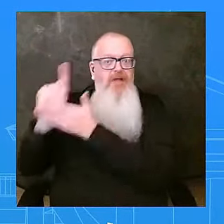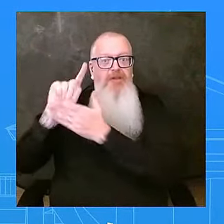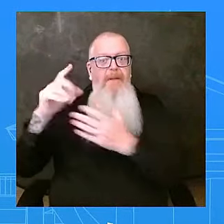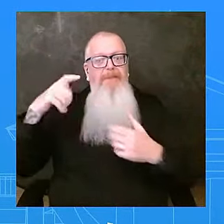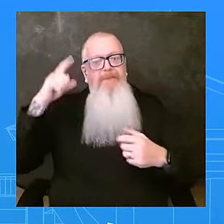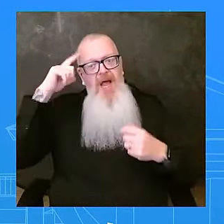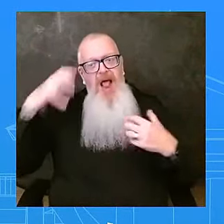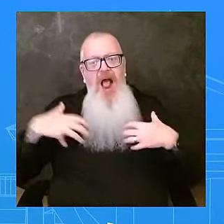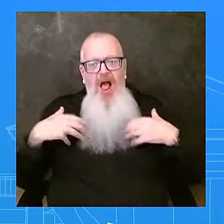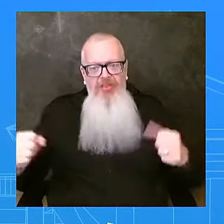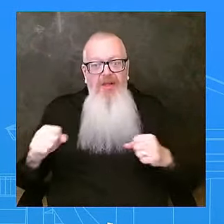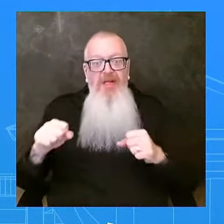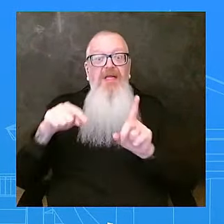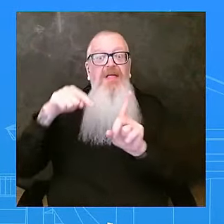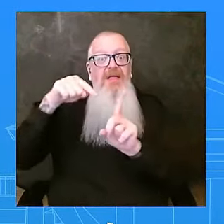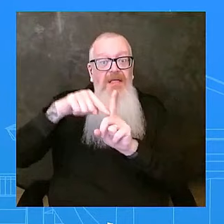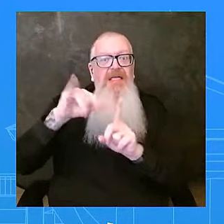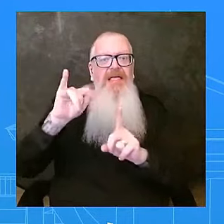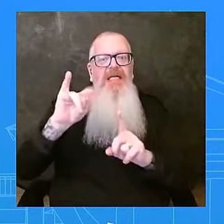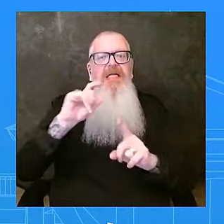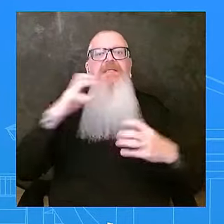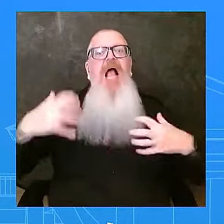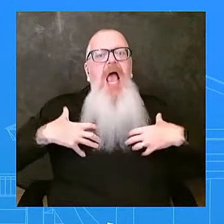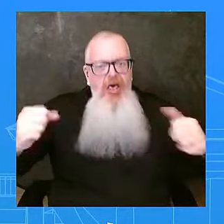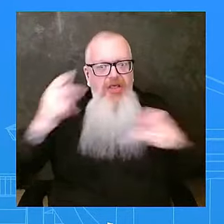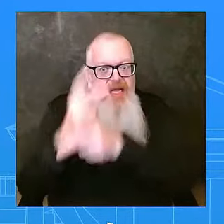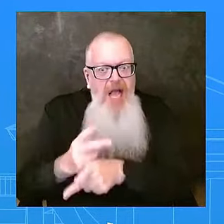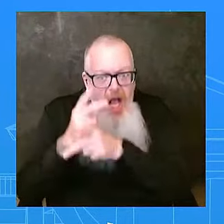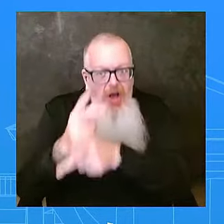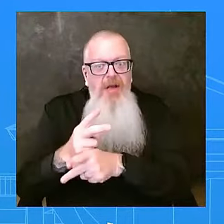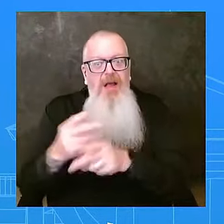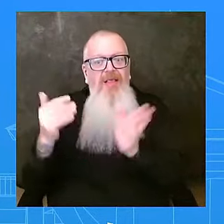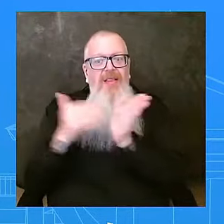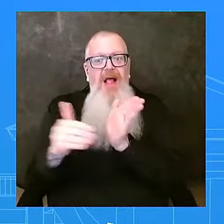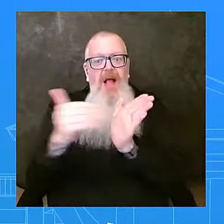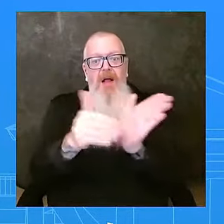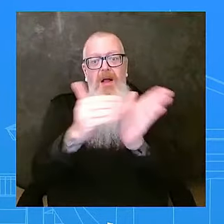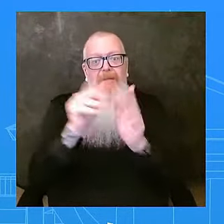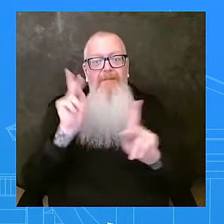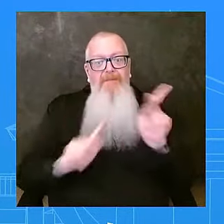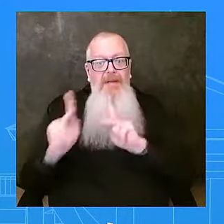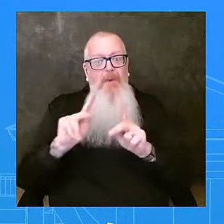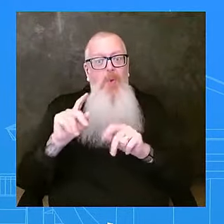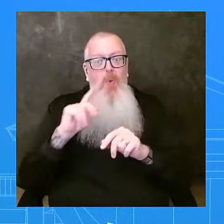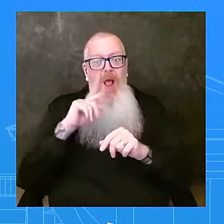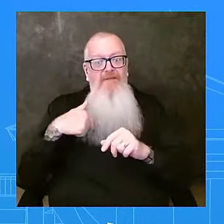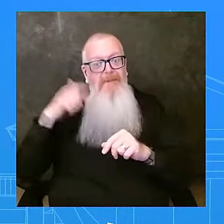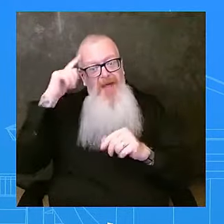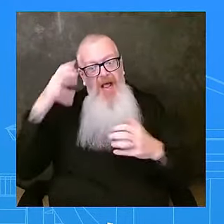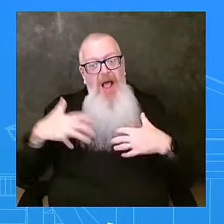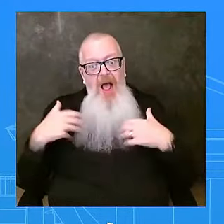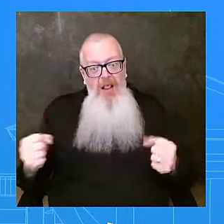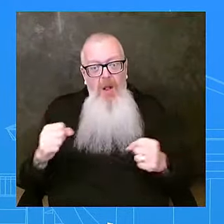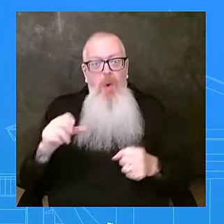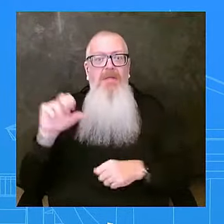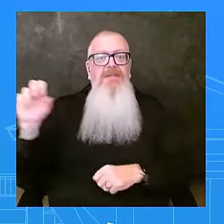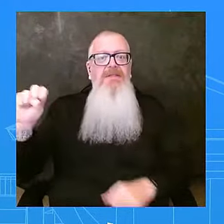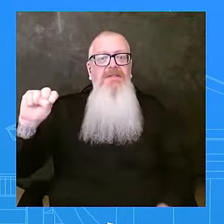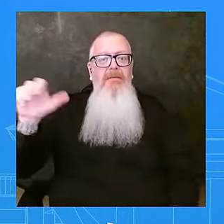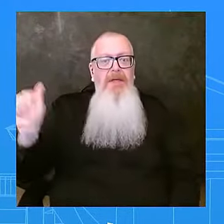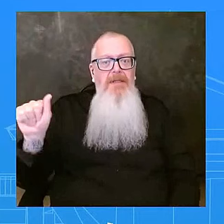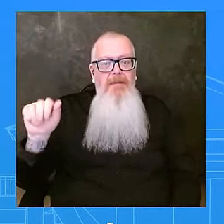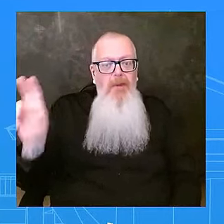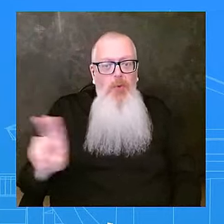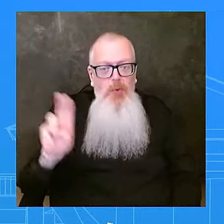for millions of Americans, care for mental health and substance use conditions is still hard to find and hard to